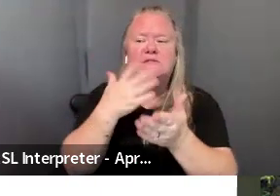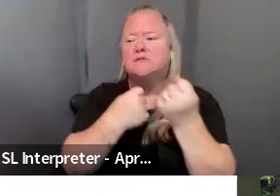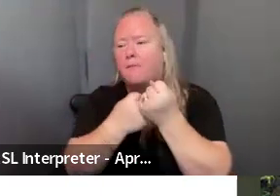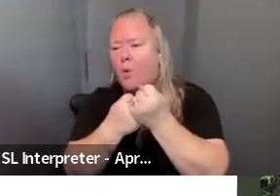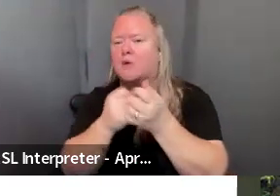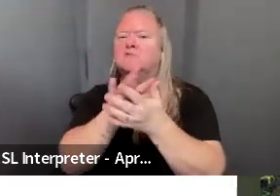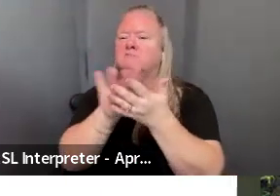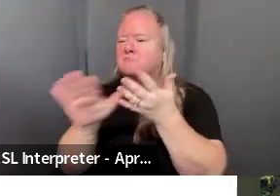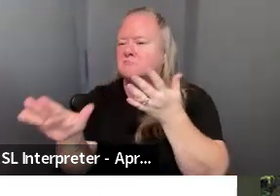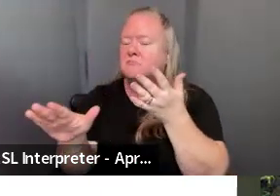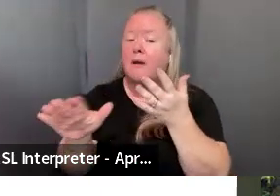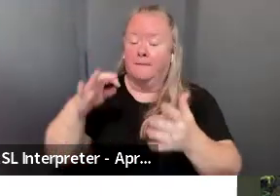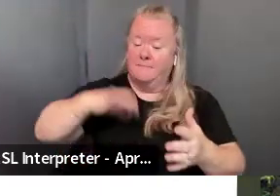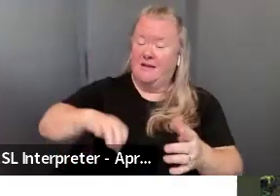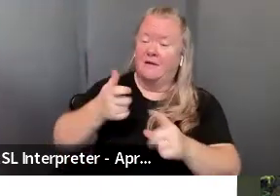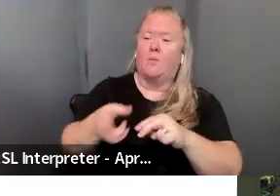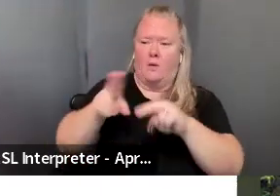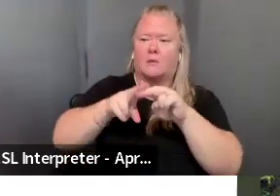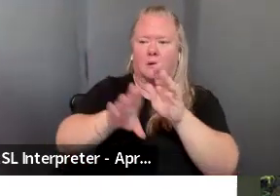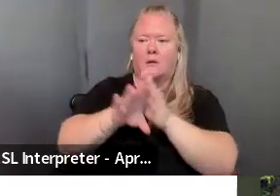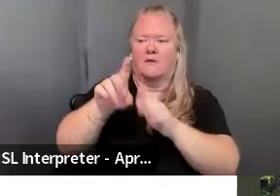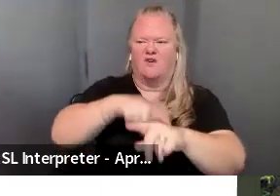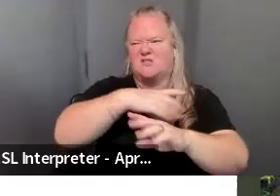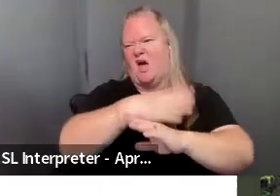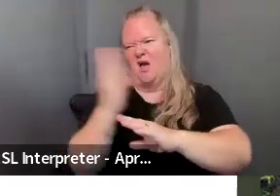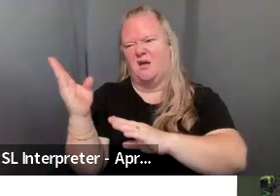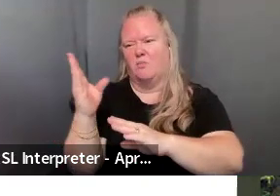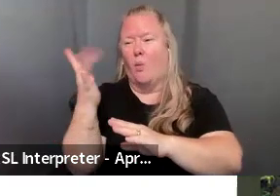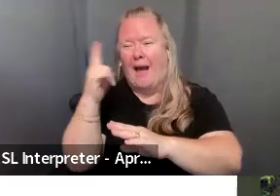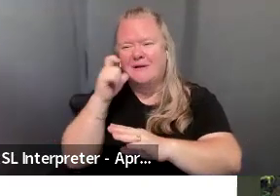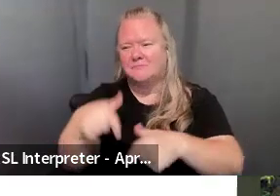supports. And that benefit will increase, again, over time with inflation.